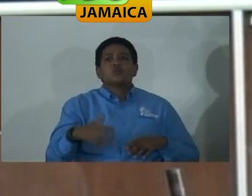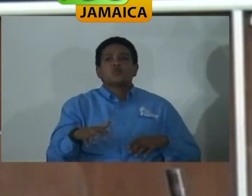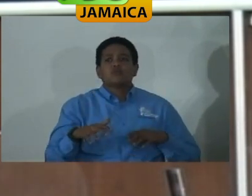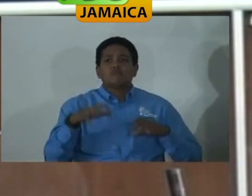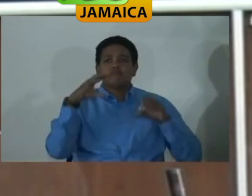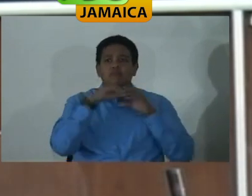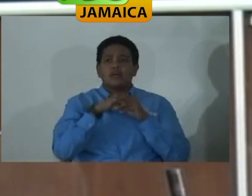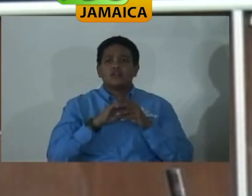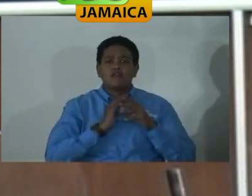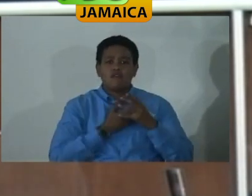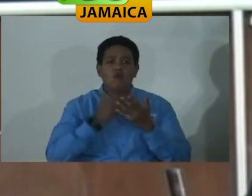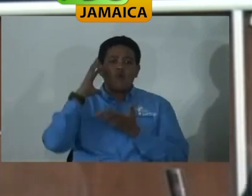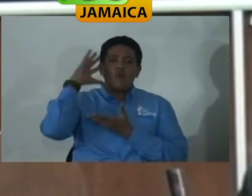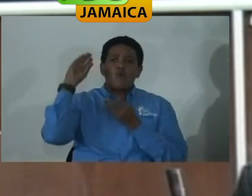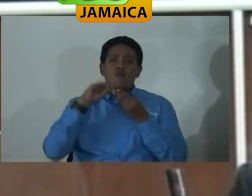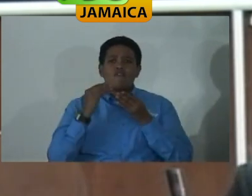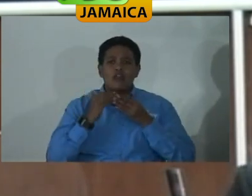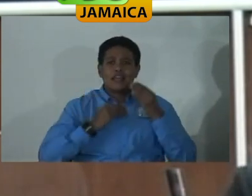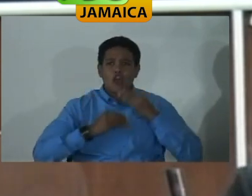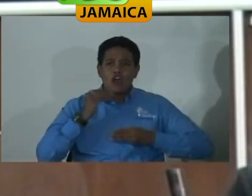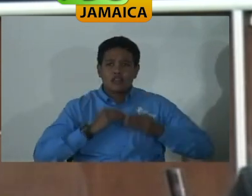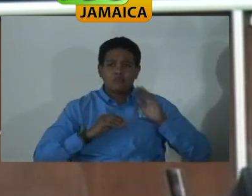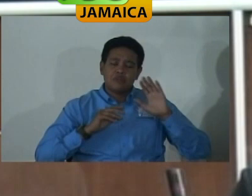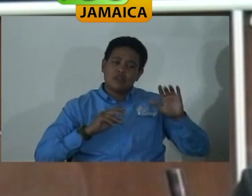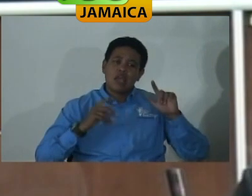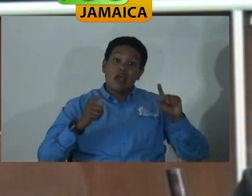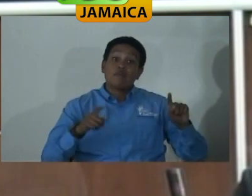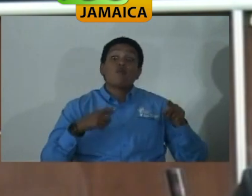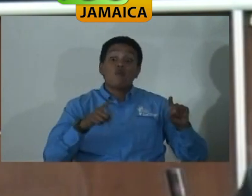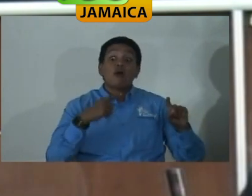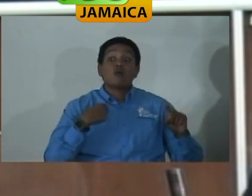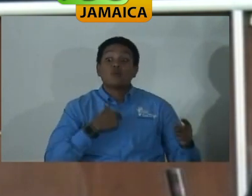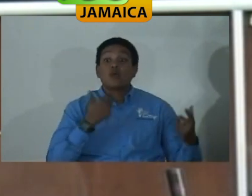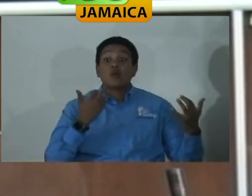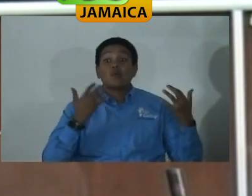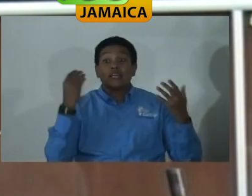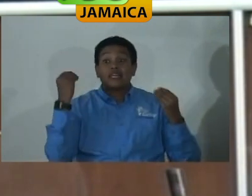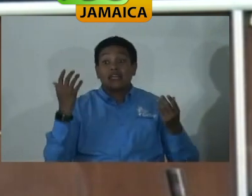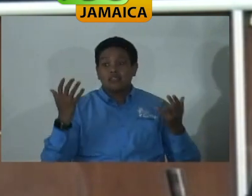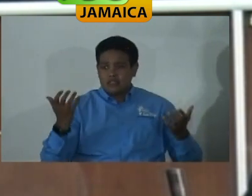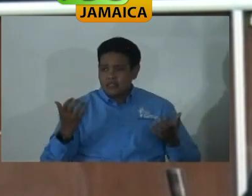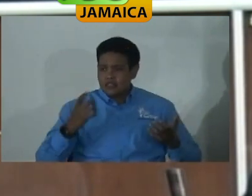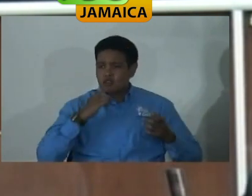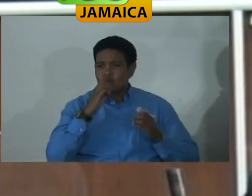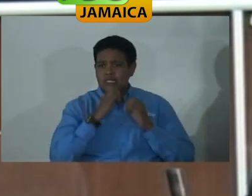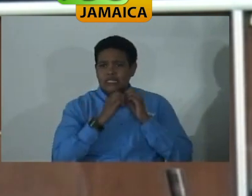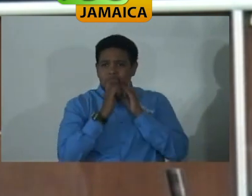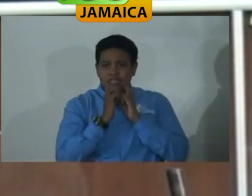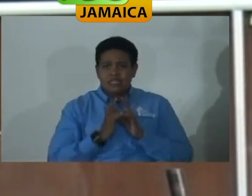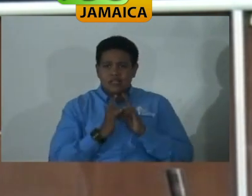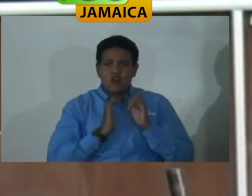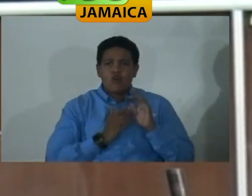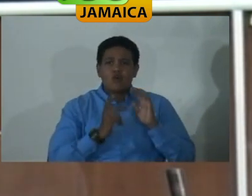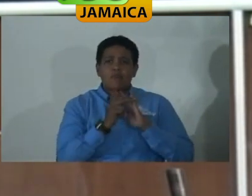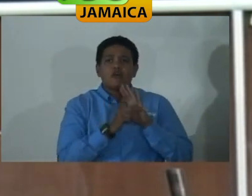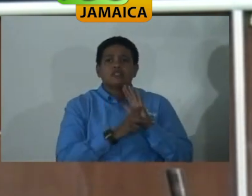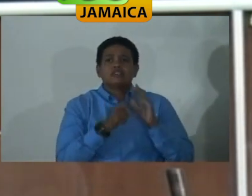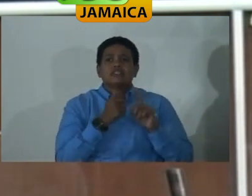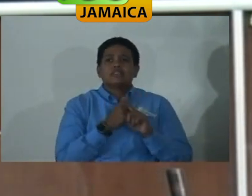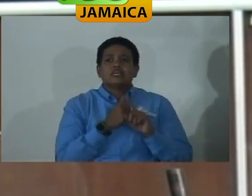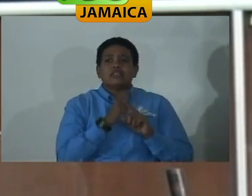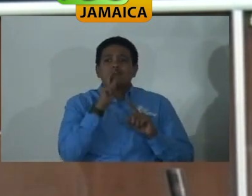of our overall economy. And while we await the data to fine-tune our policy, there are